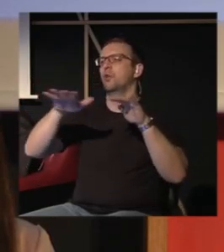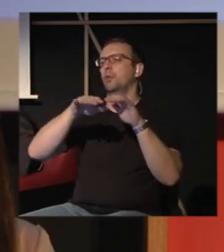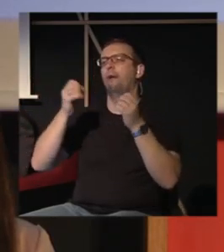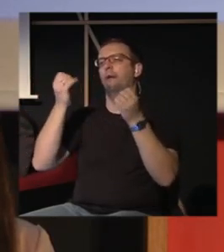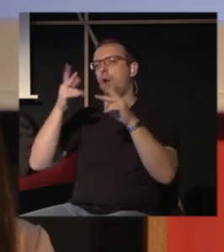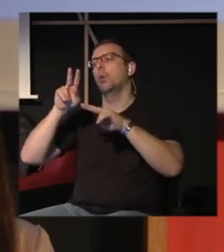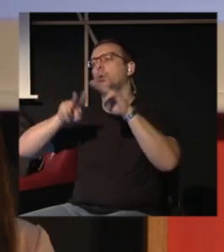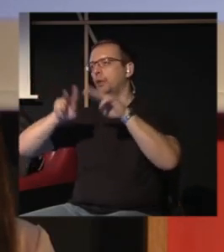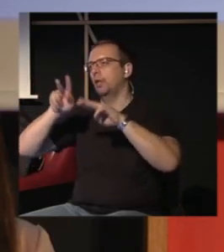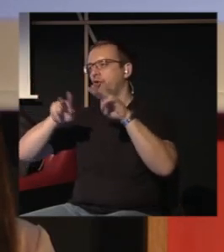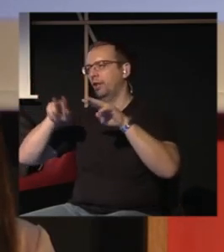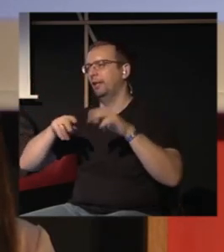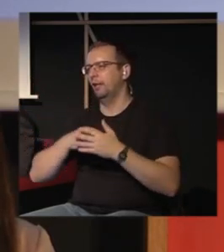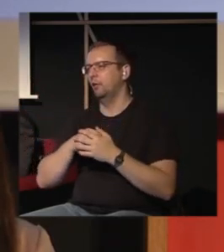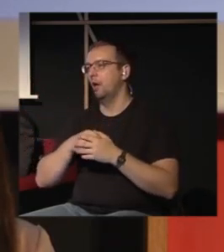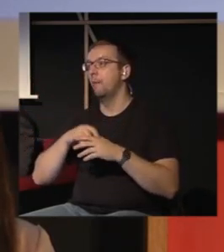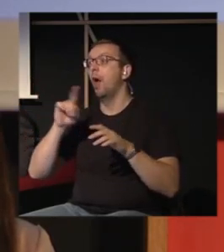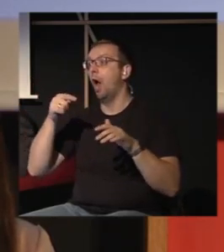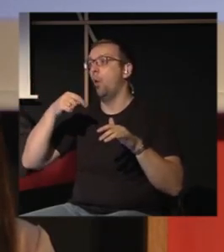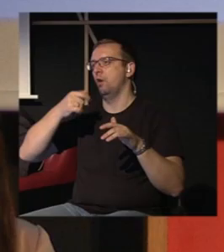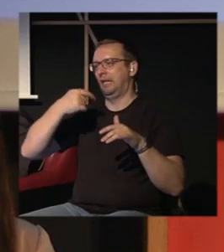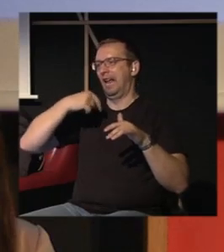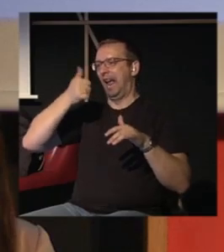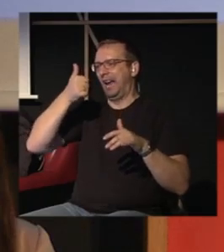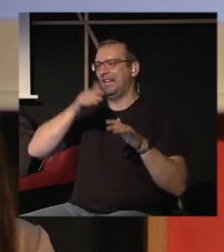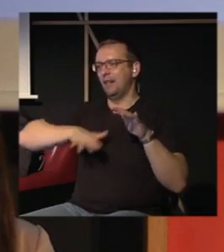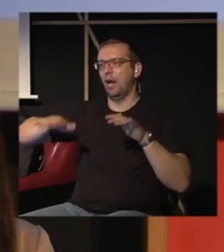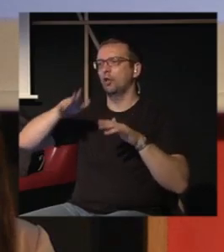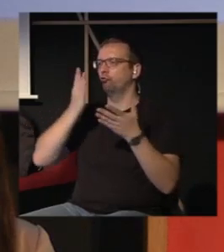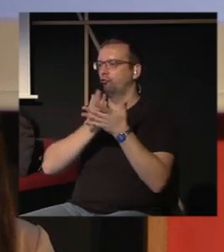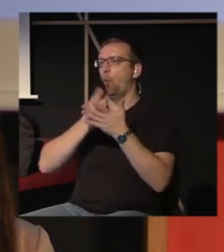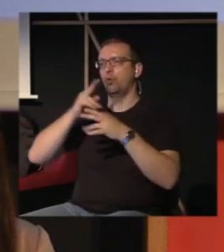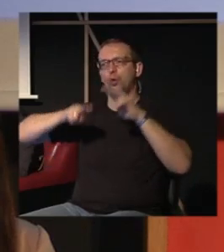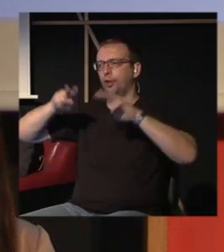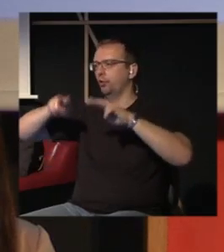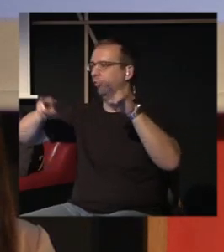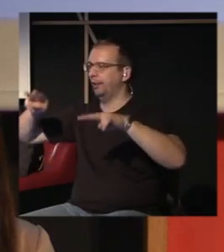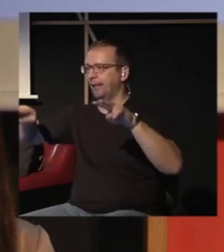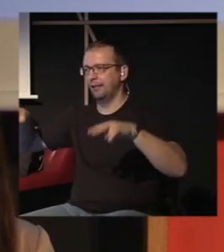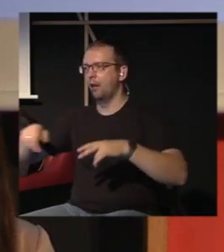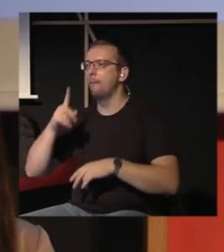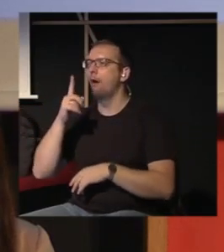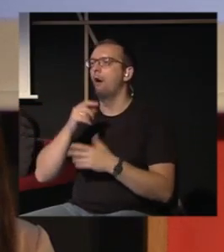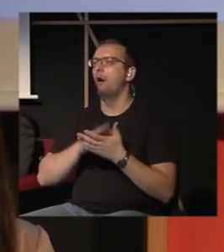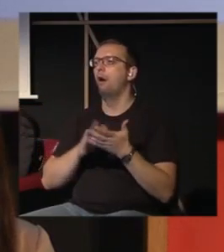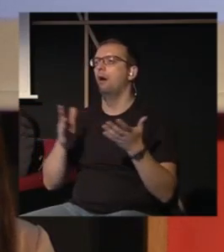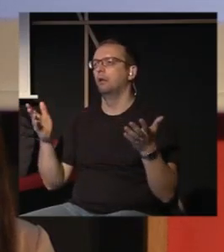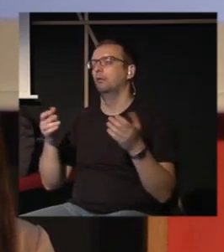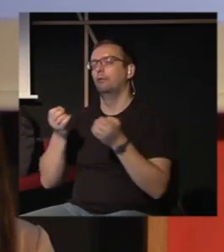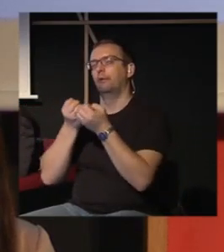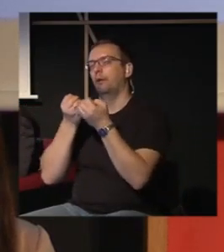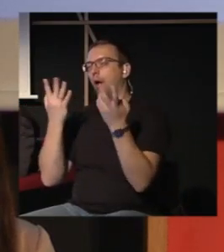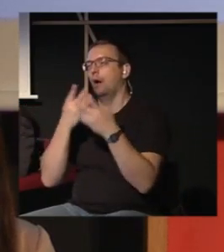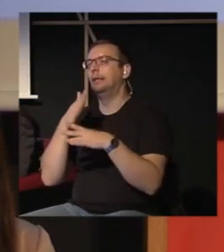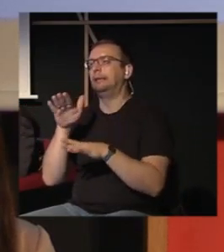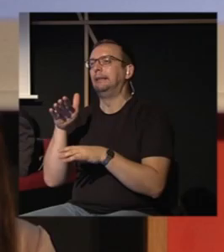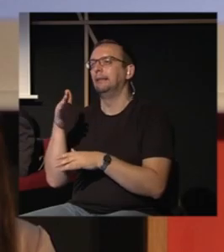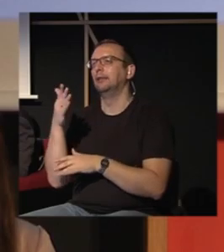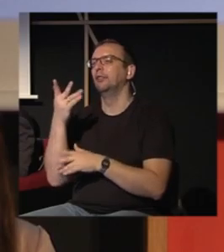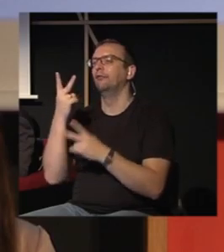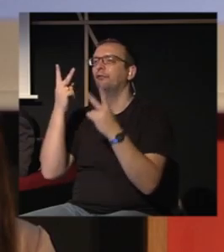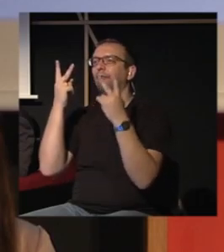interest of disabled fans. But of course, there should be communication with local government, especially, for example,